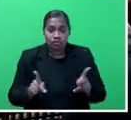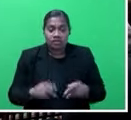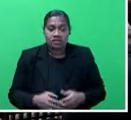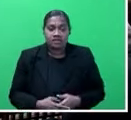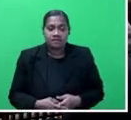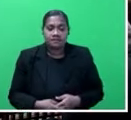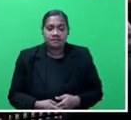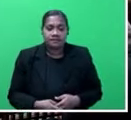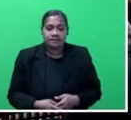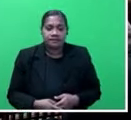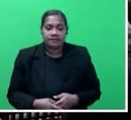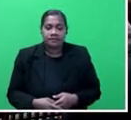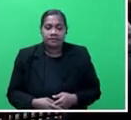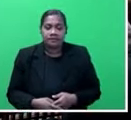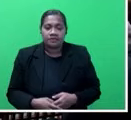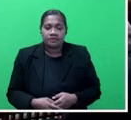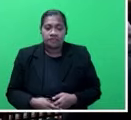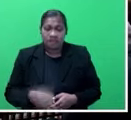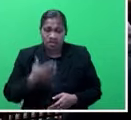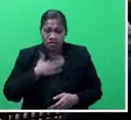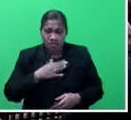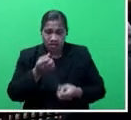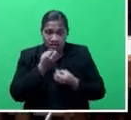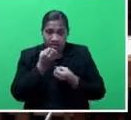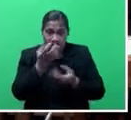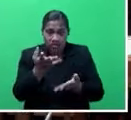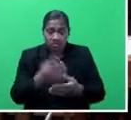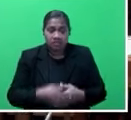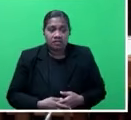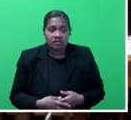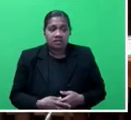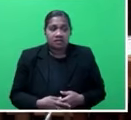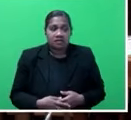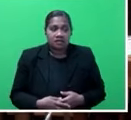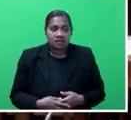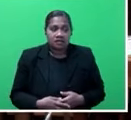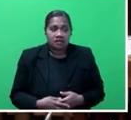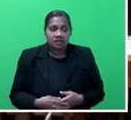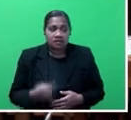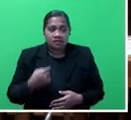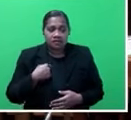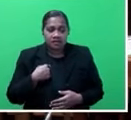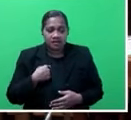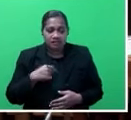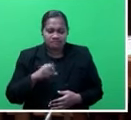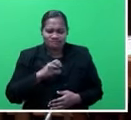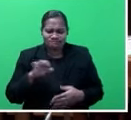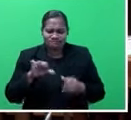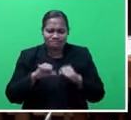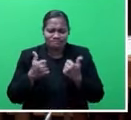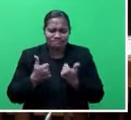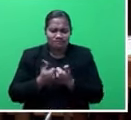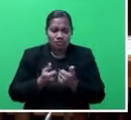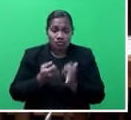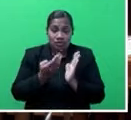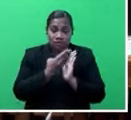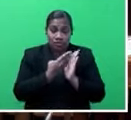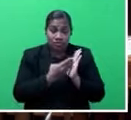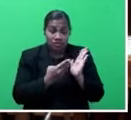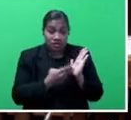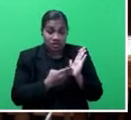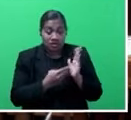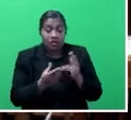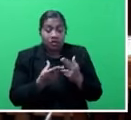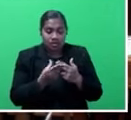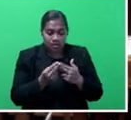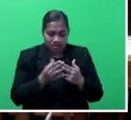Let me say at the outset that I oppose the budget, along with my colleagues on this side